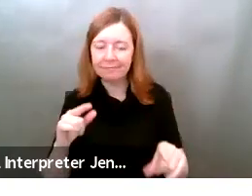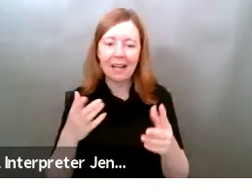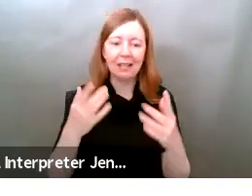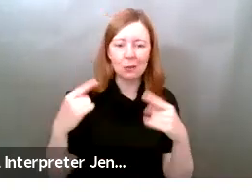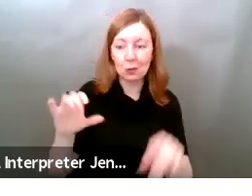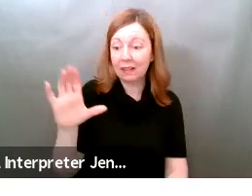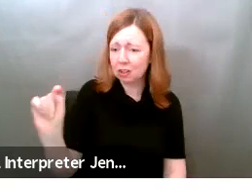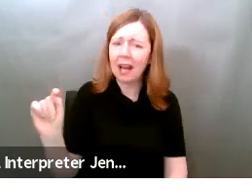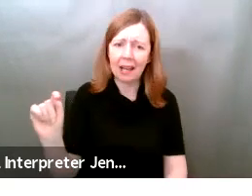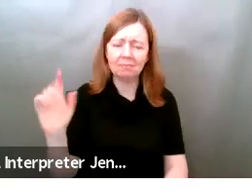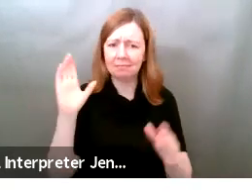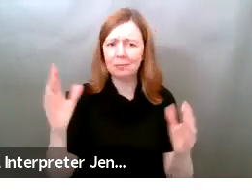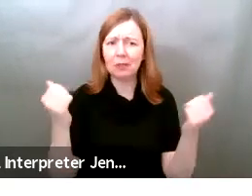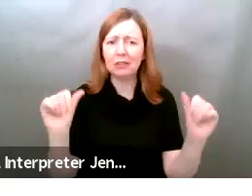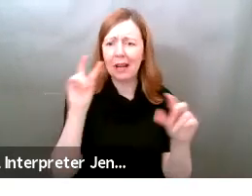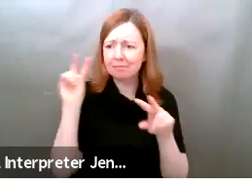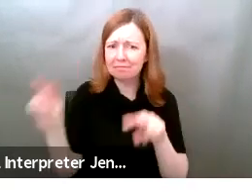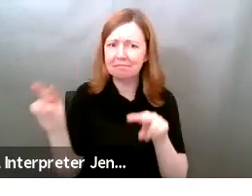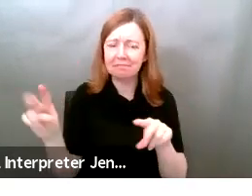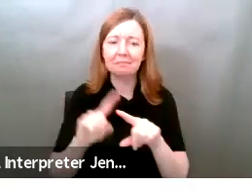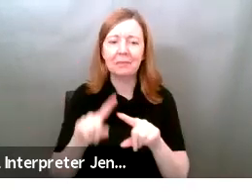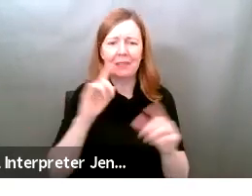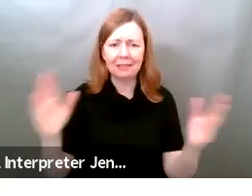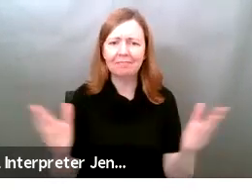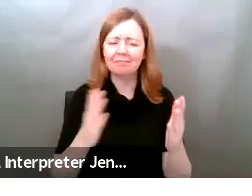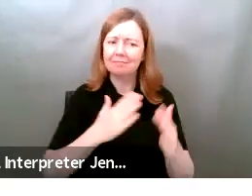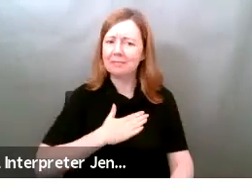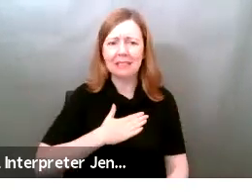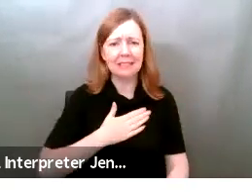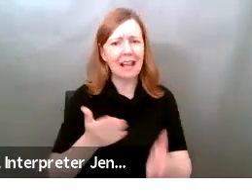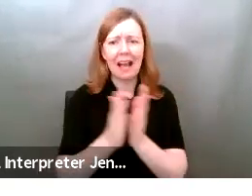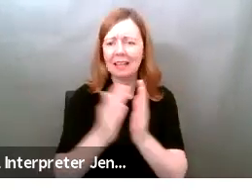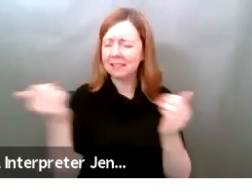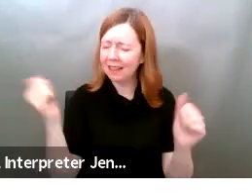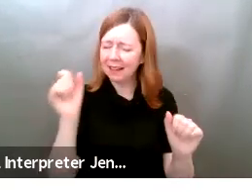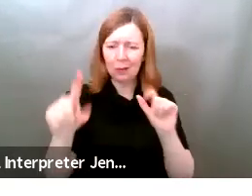chat, we'll also try to do it that way. But please, we really encourage you to ask any questions that you have.